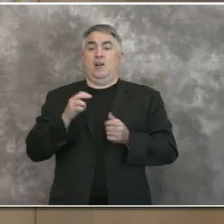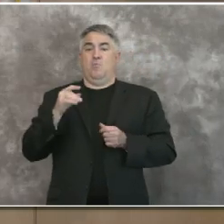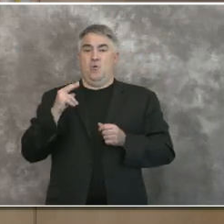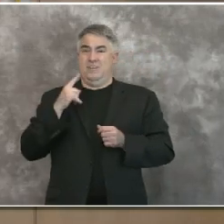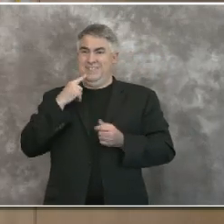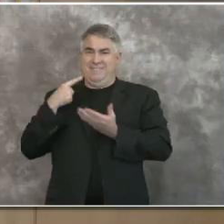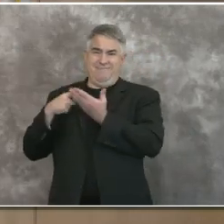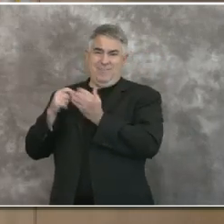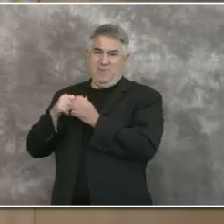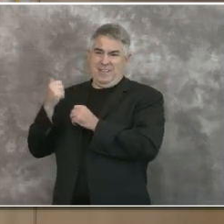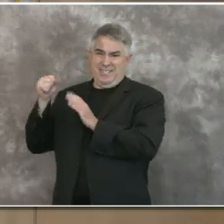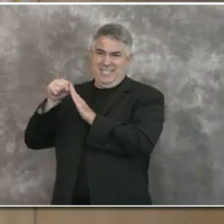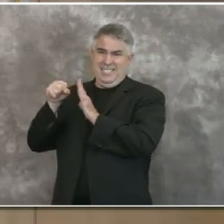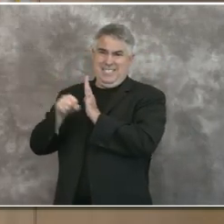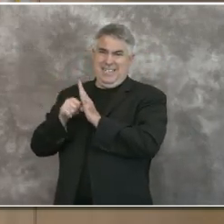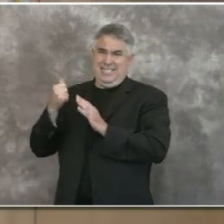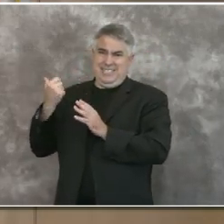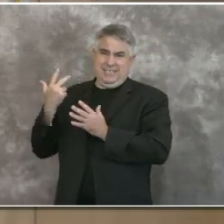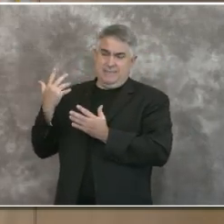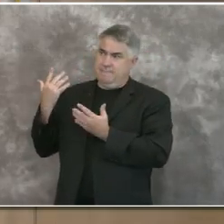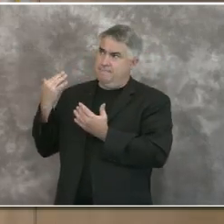question.